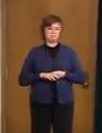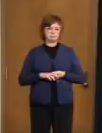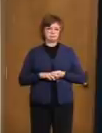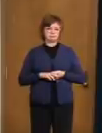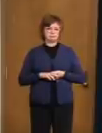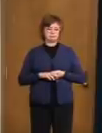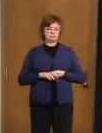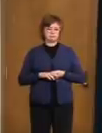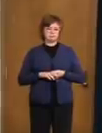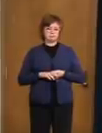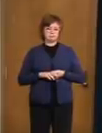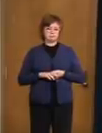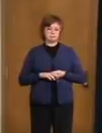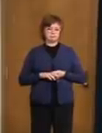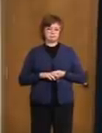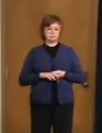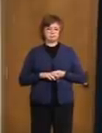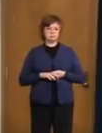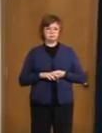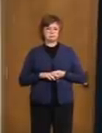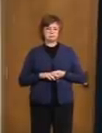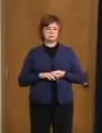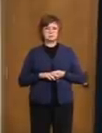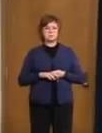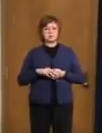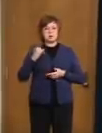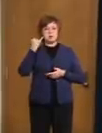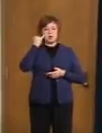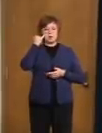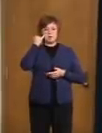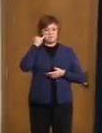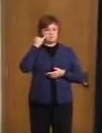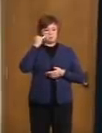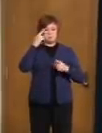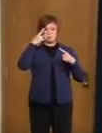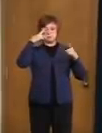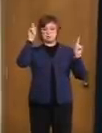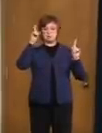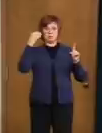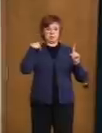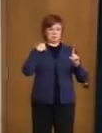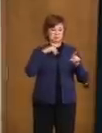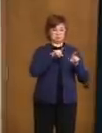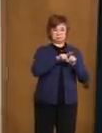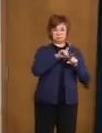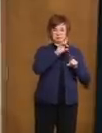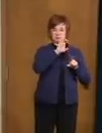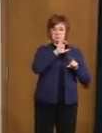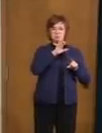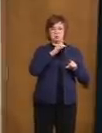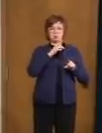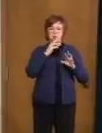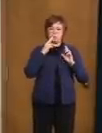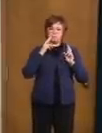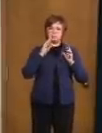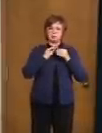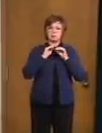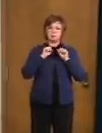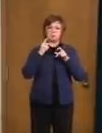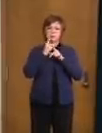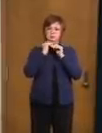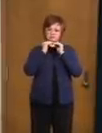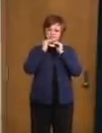If they do prove to be as effective as they did in December, I would be hopeful that we'd be able to carry on as we are for some period of